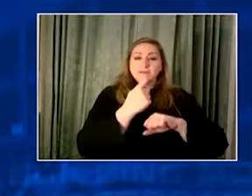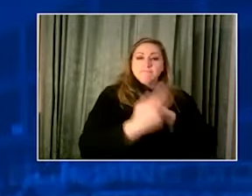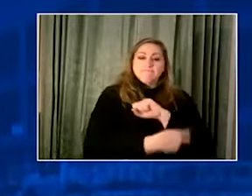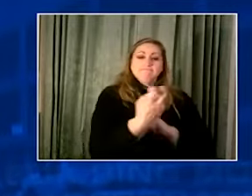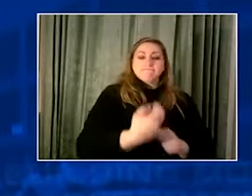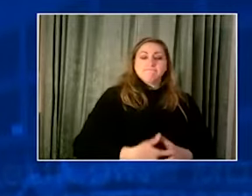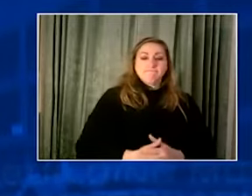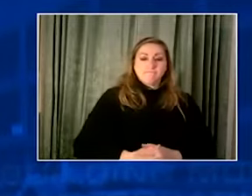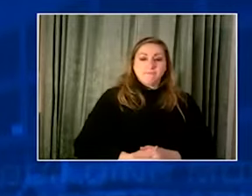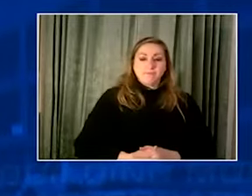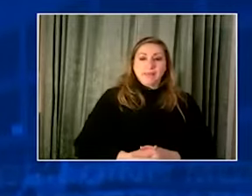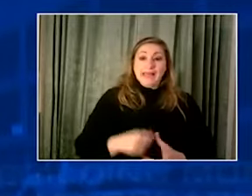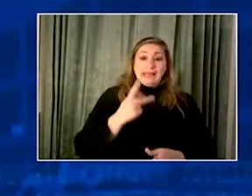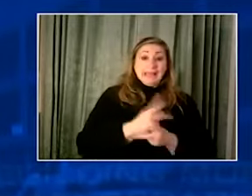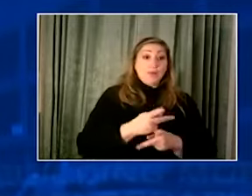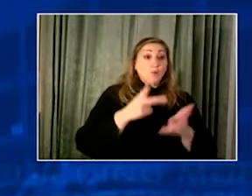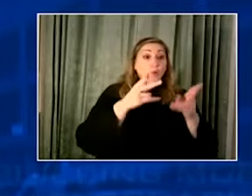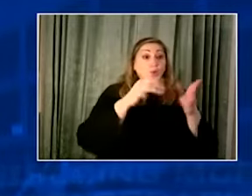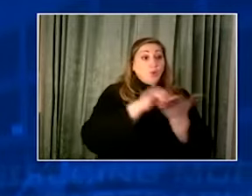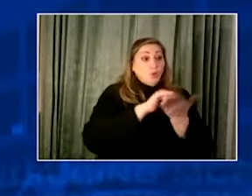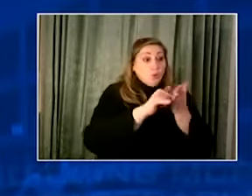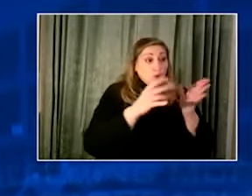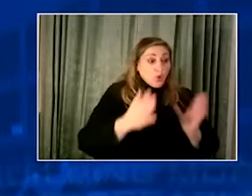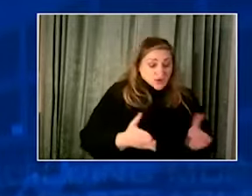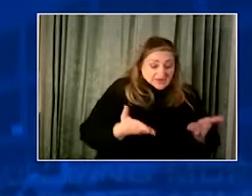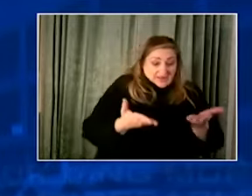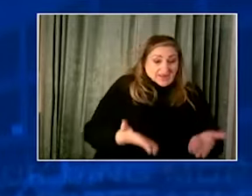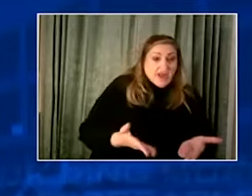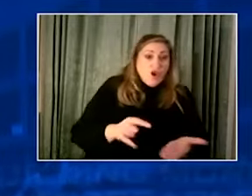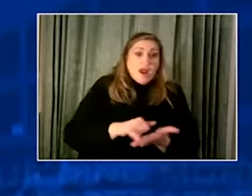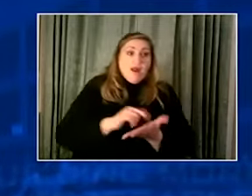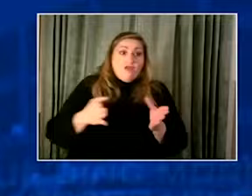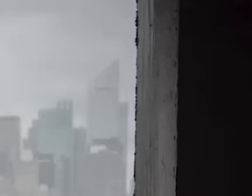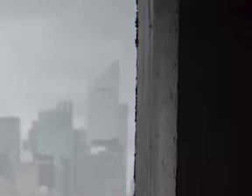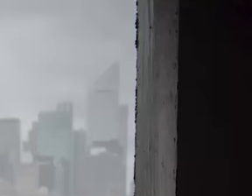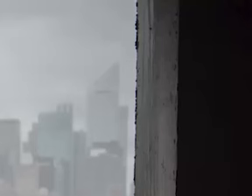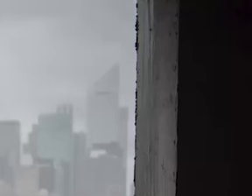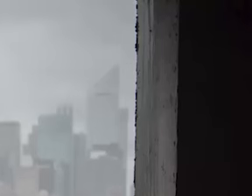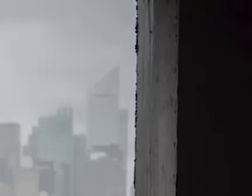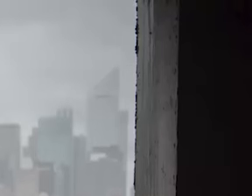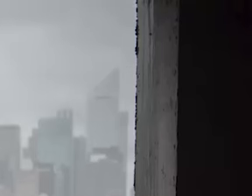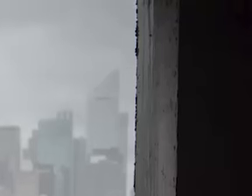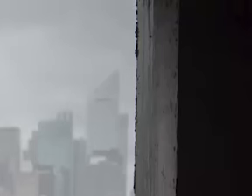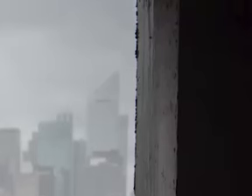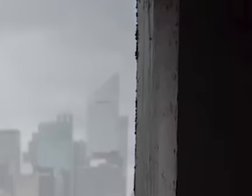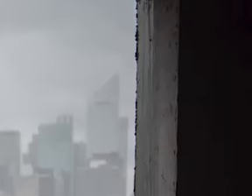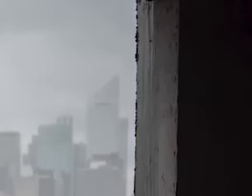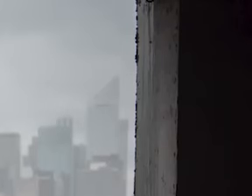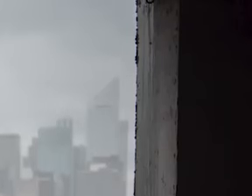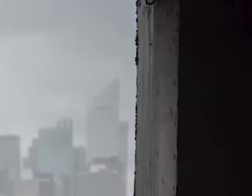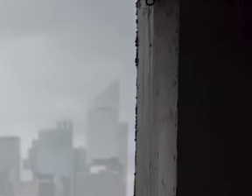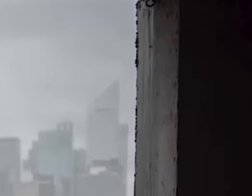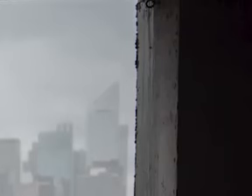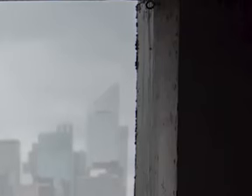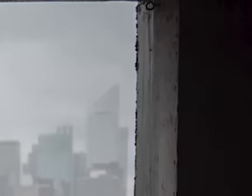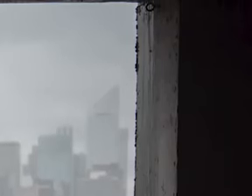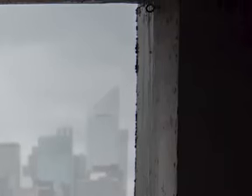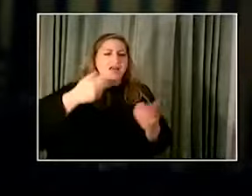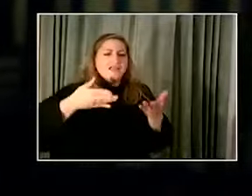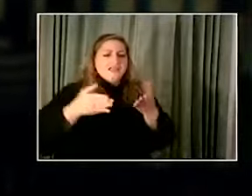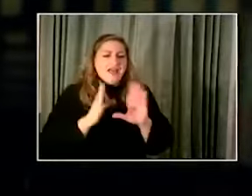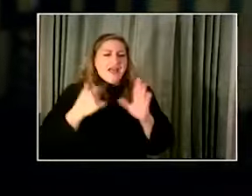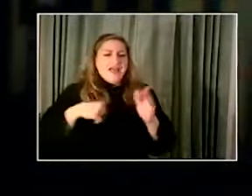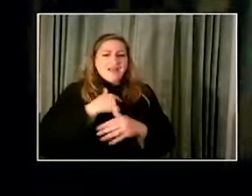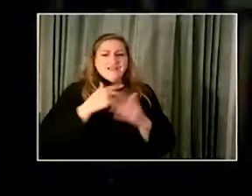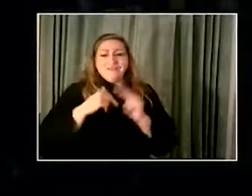Yorkers in their homes and on their blocks, but we need Albany's help. Let us build.